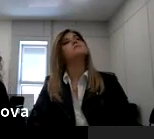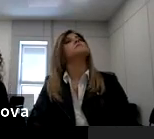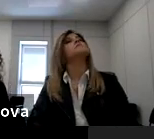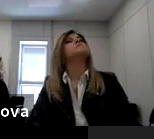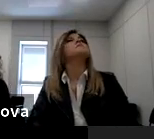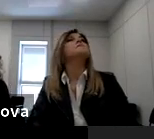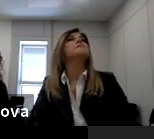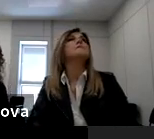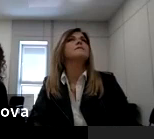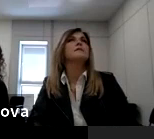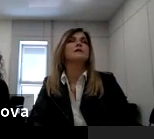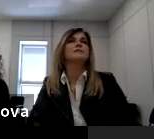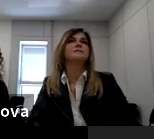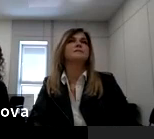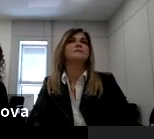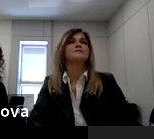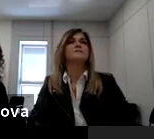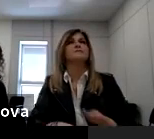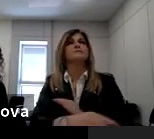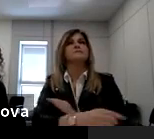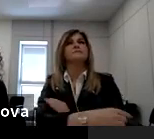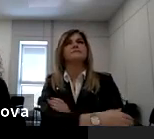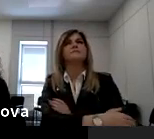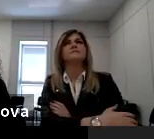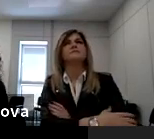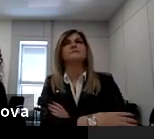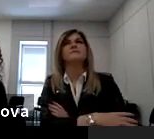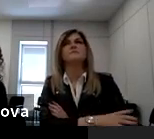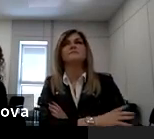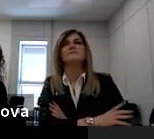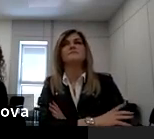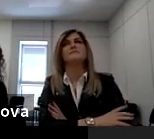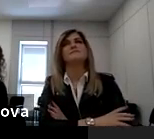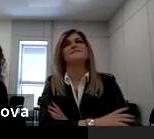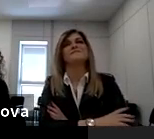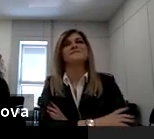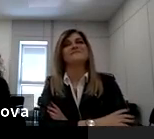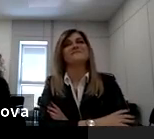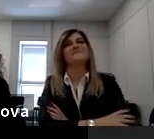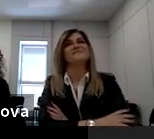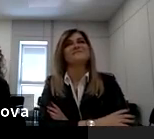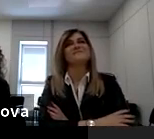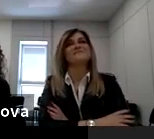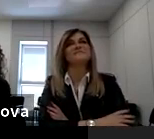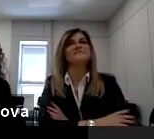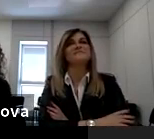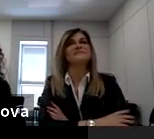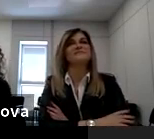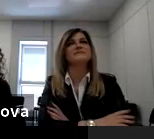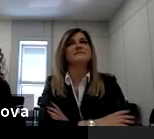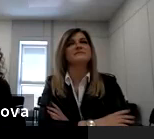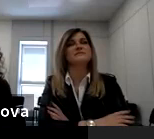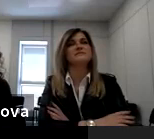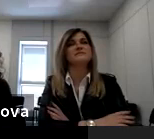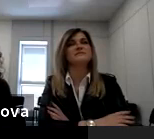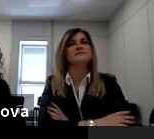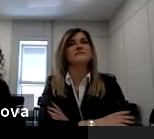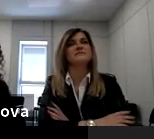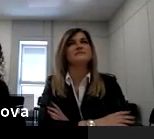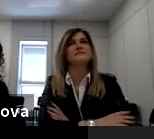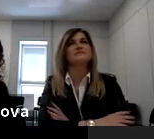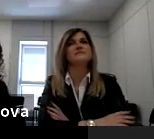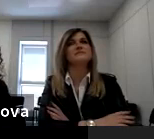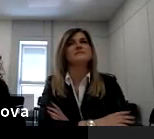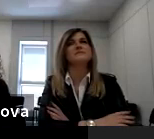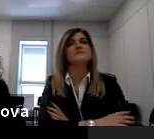washing light. Some people say in this way, some people say that way. We can use